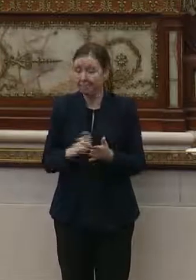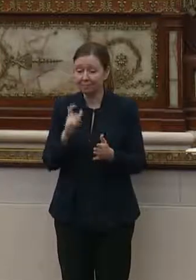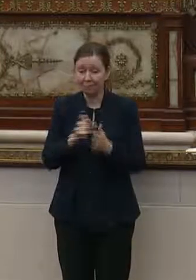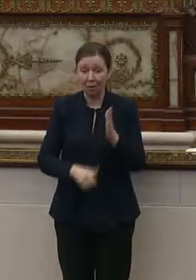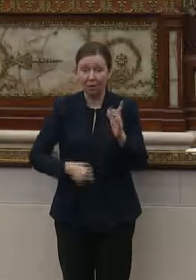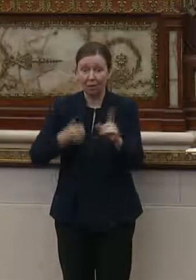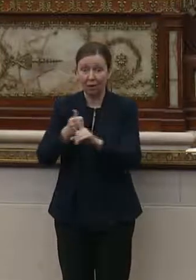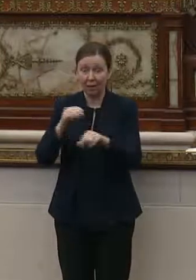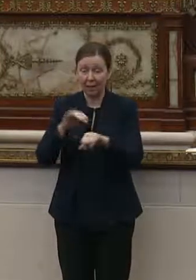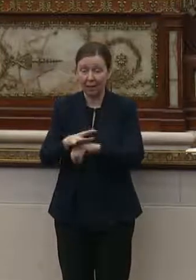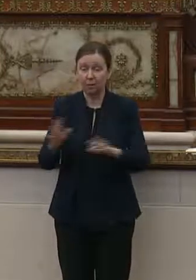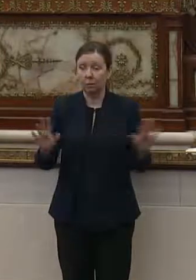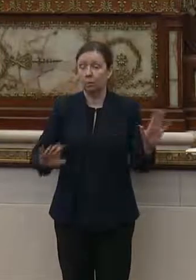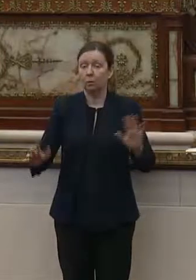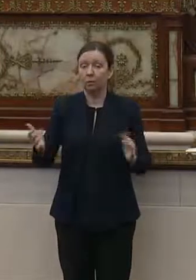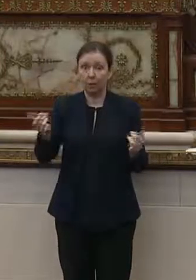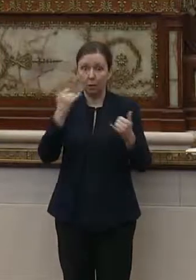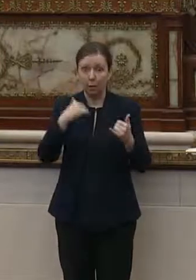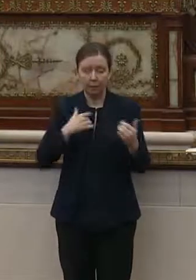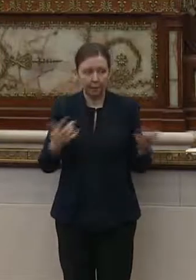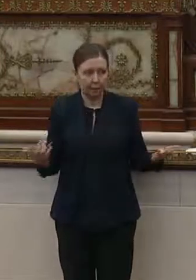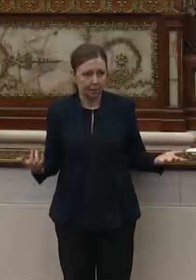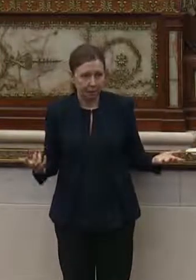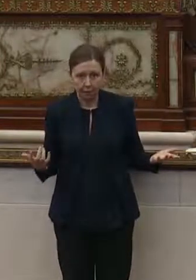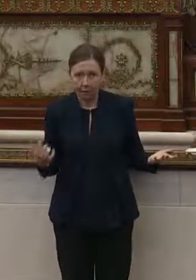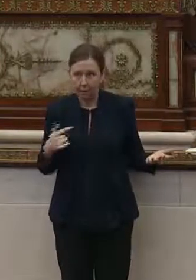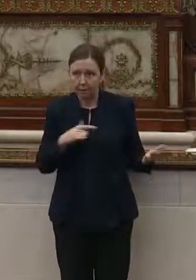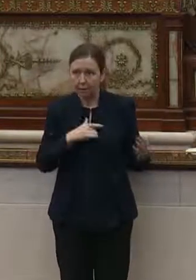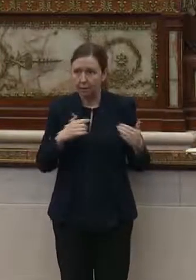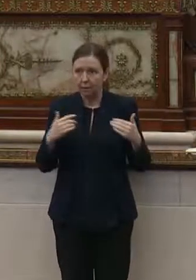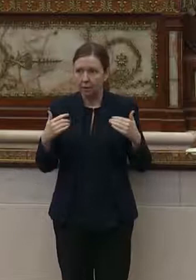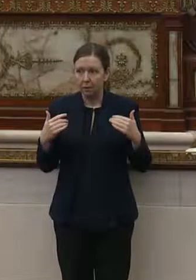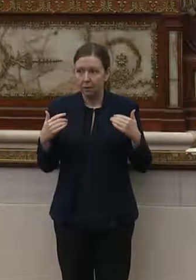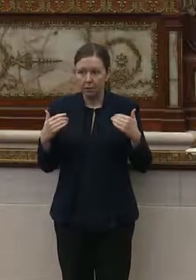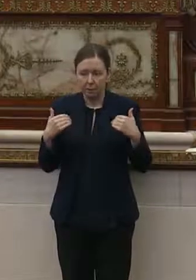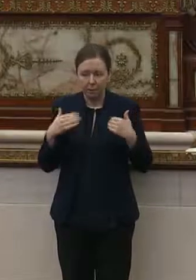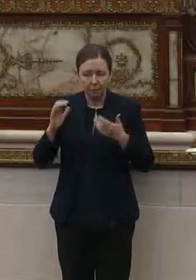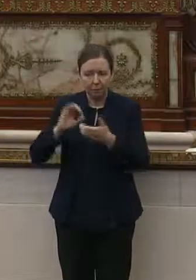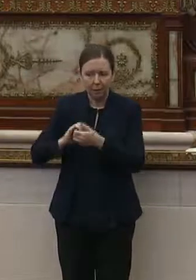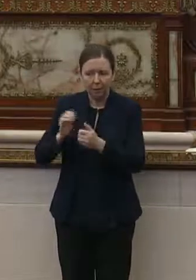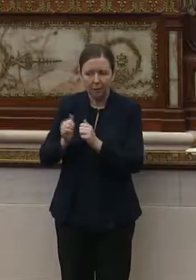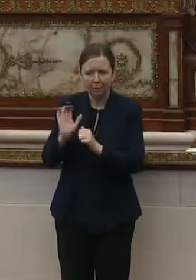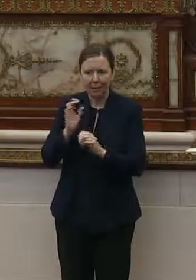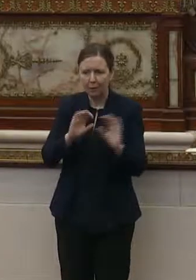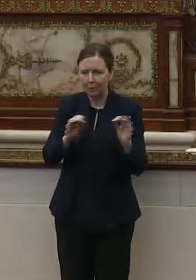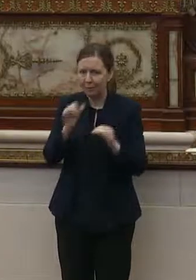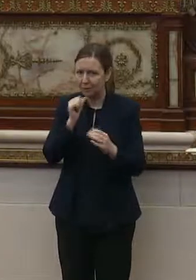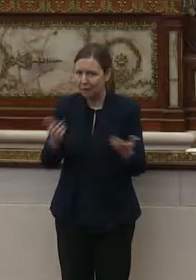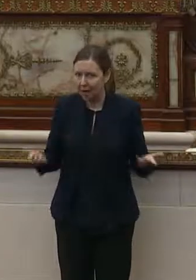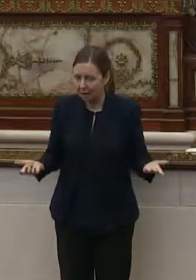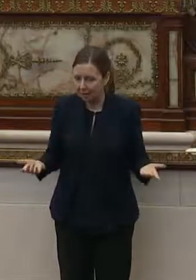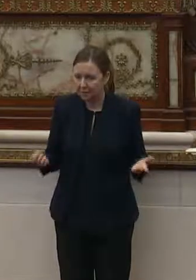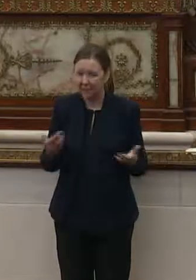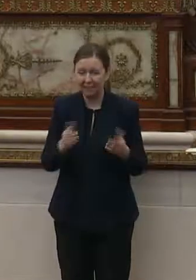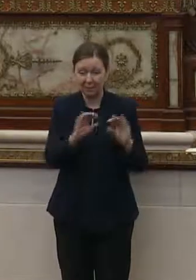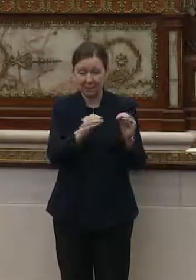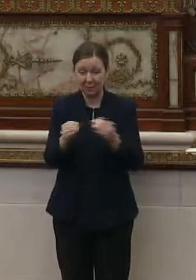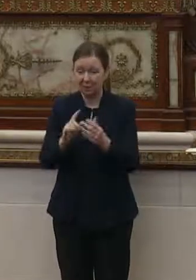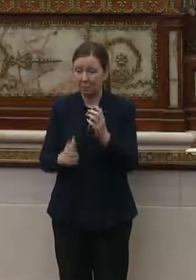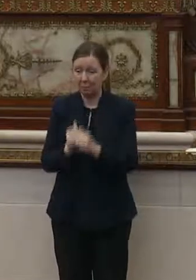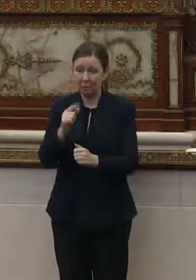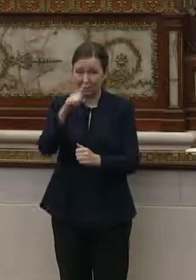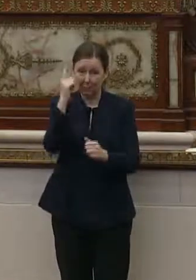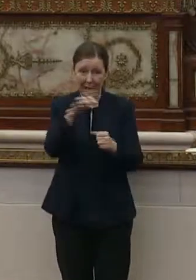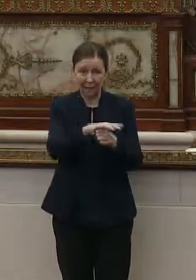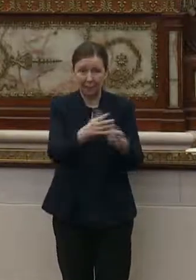hit, they called me and said, well, Councilman, we got an email saying they aren't partnering with our organizations anymore. And these are organizations that are predominantly in